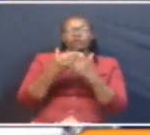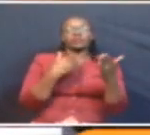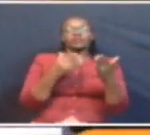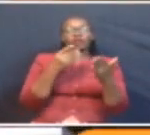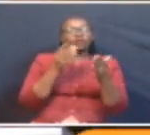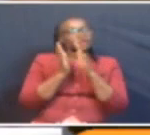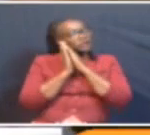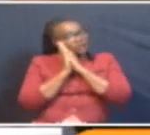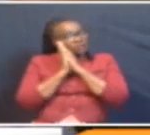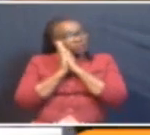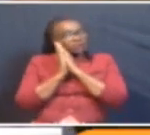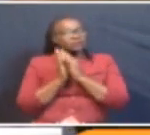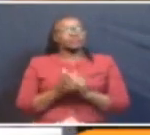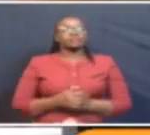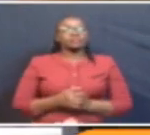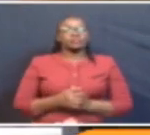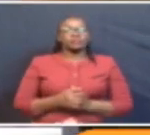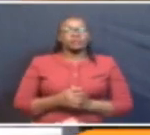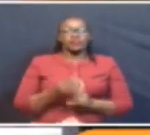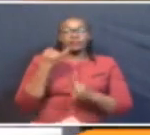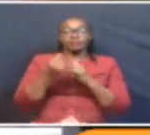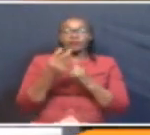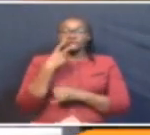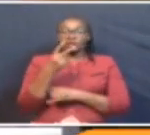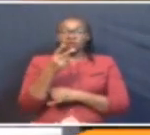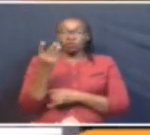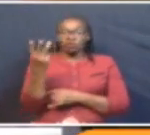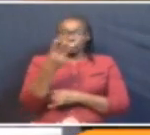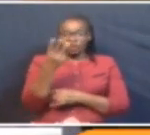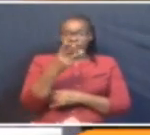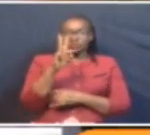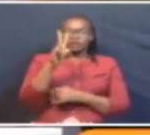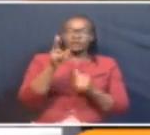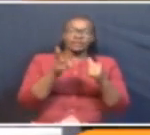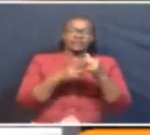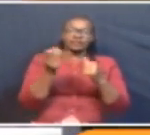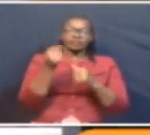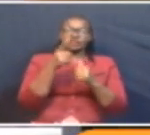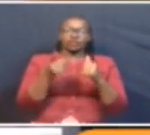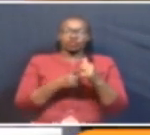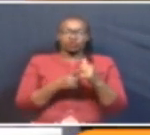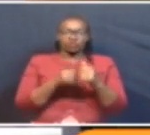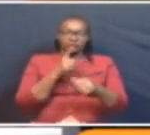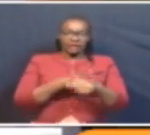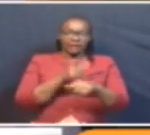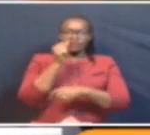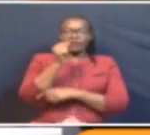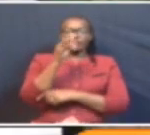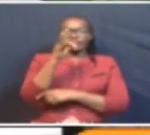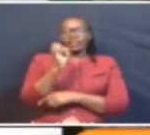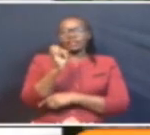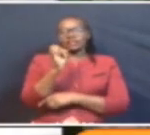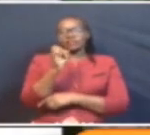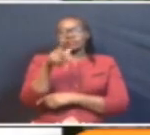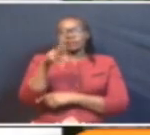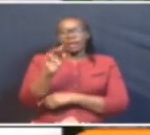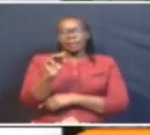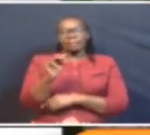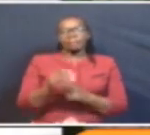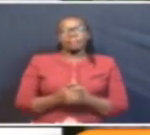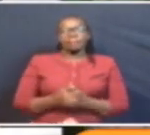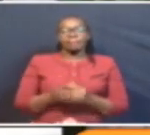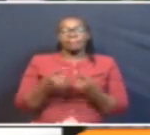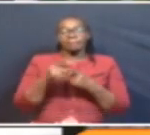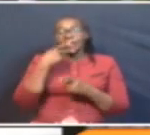bed. Was last seen on Wednesday 27th June at 5:30 p.m. in the school compound. Hata hivyo,